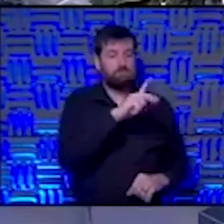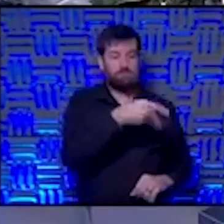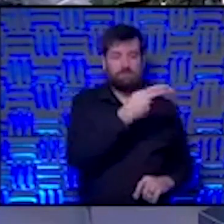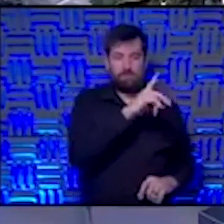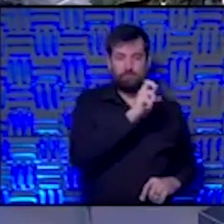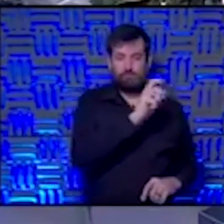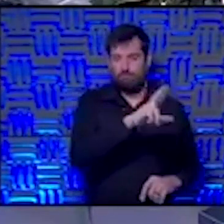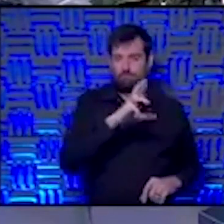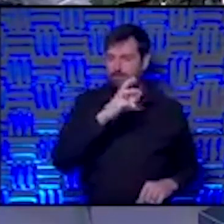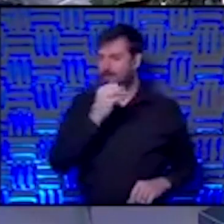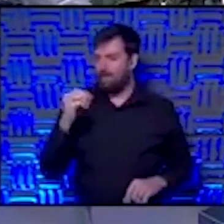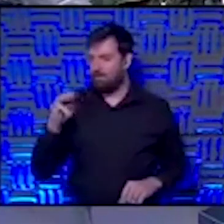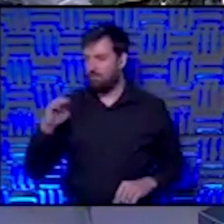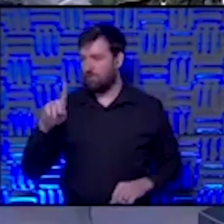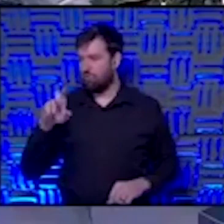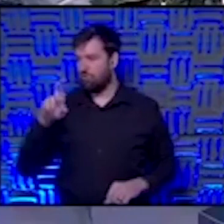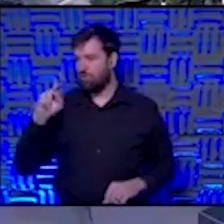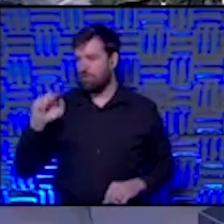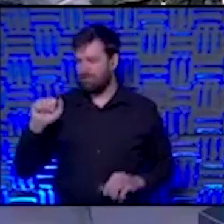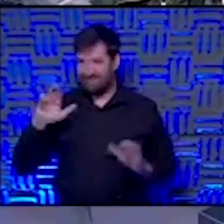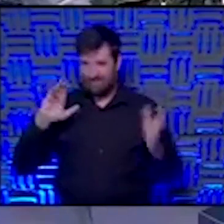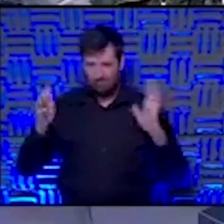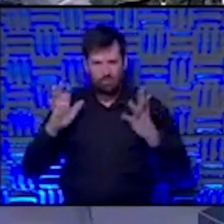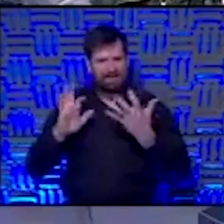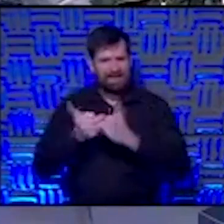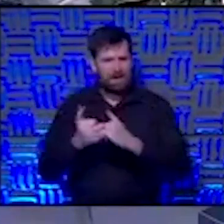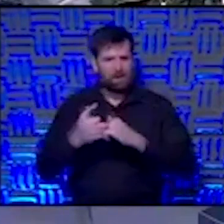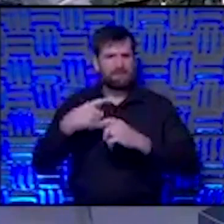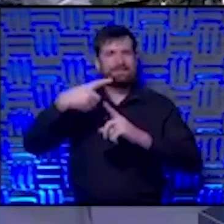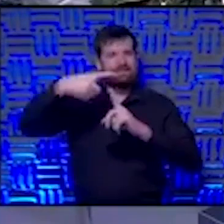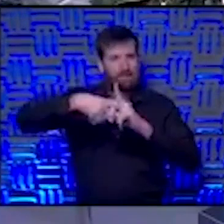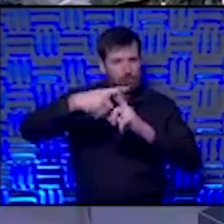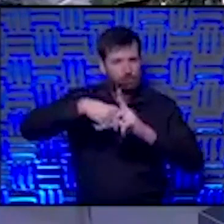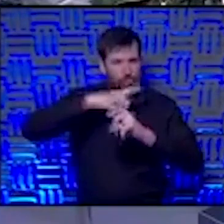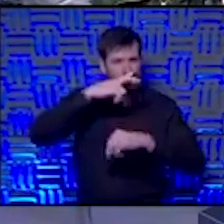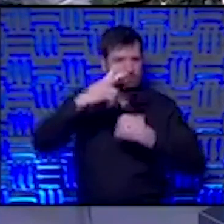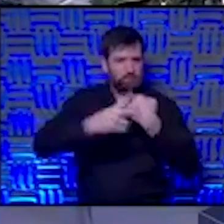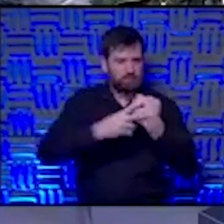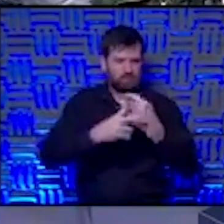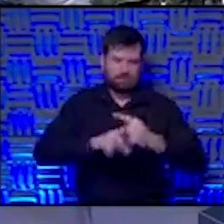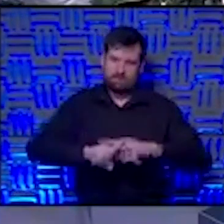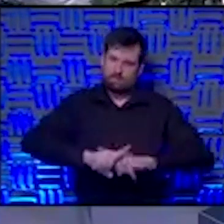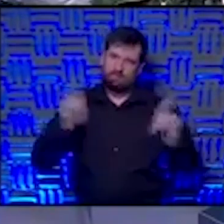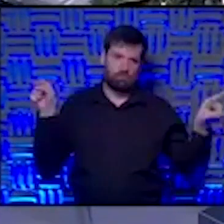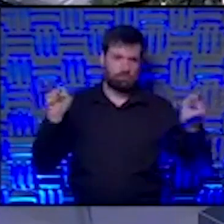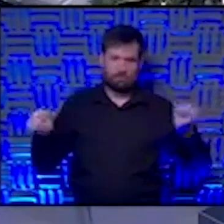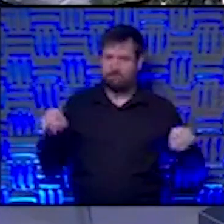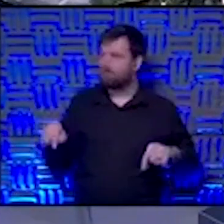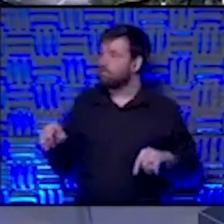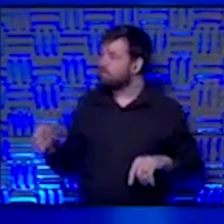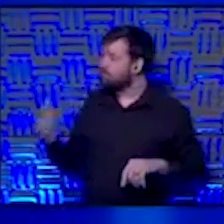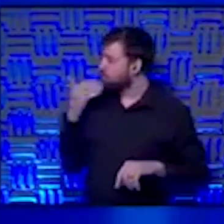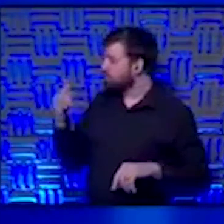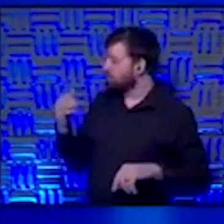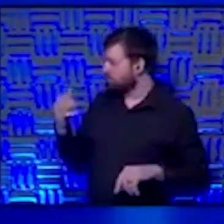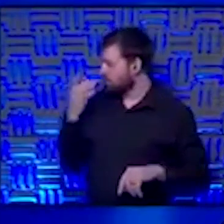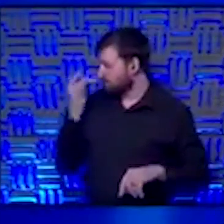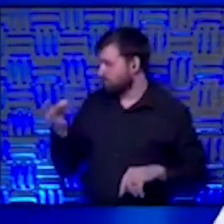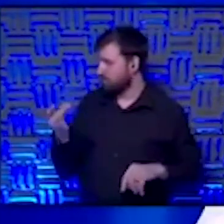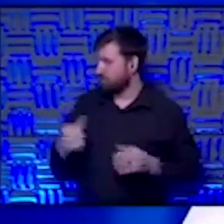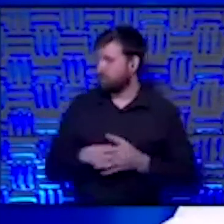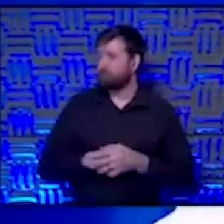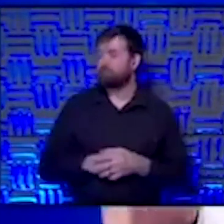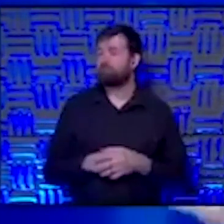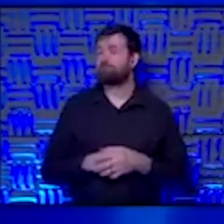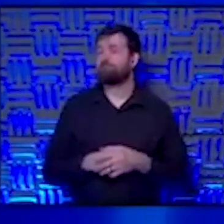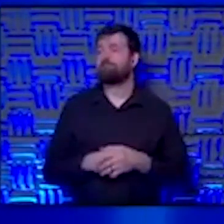vaccines are similar, how could the temperature storage requirements be so different? Do we know that? That's a great question, yeah. Good question. And in fact, it's interesting because Pfizer, I